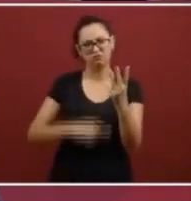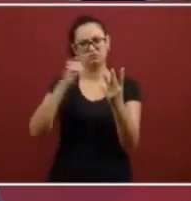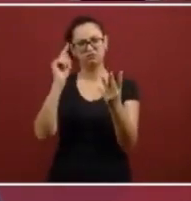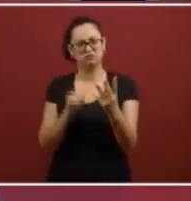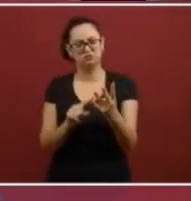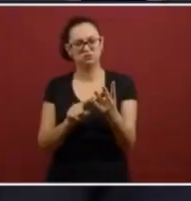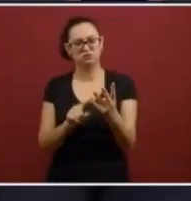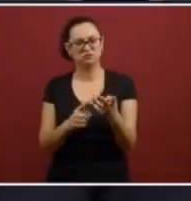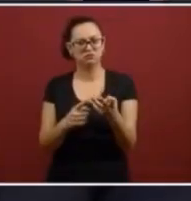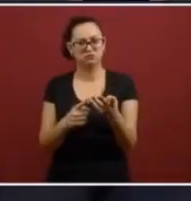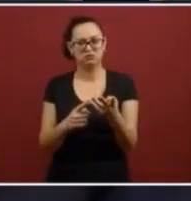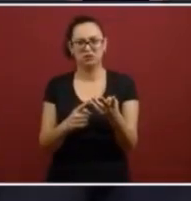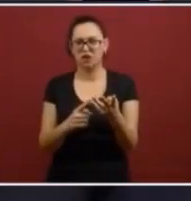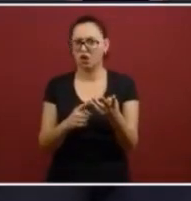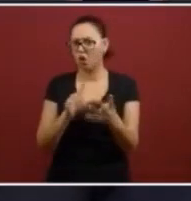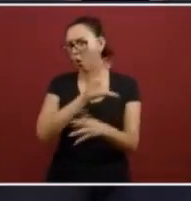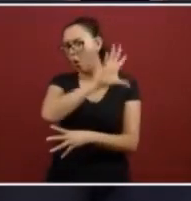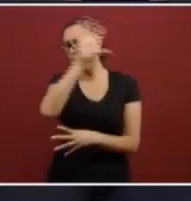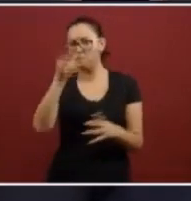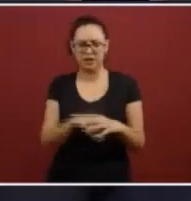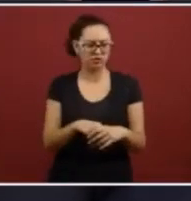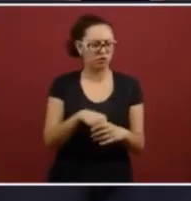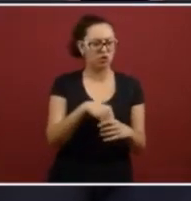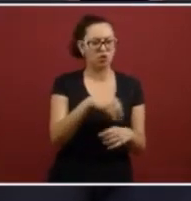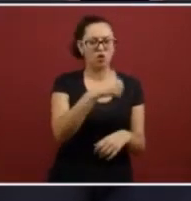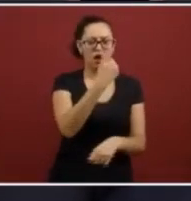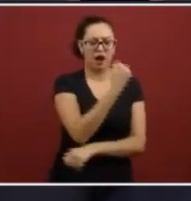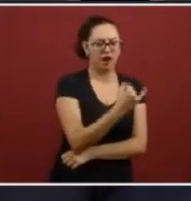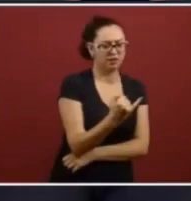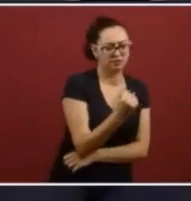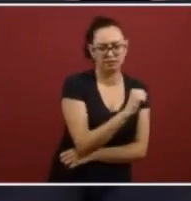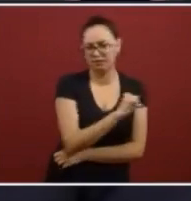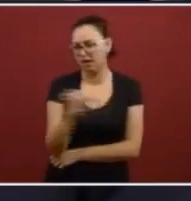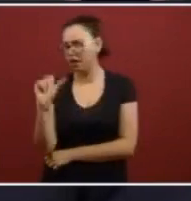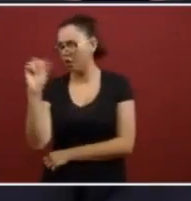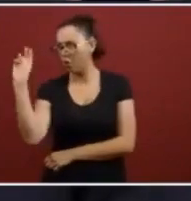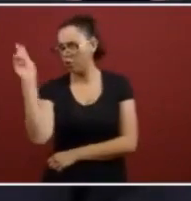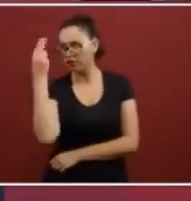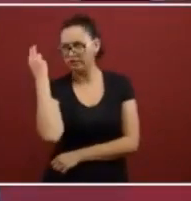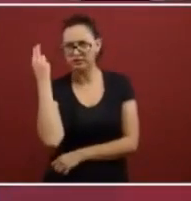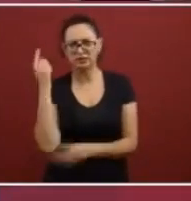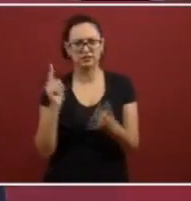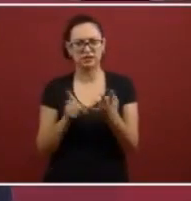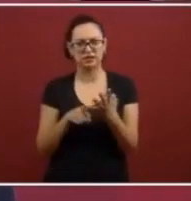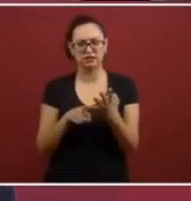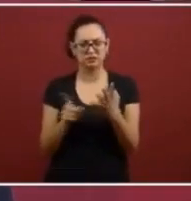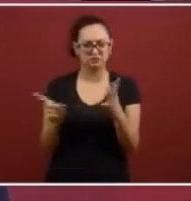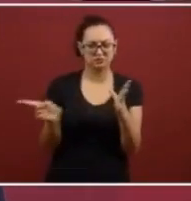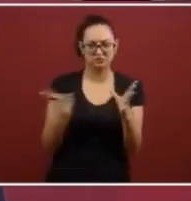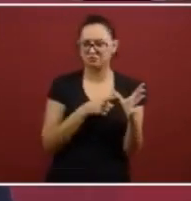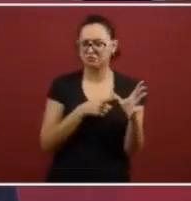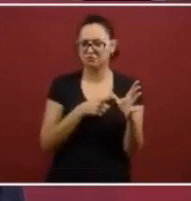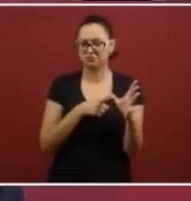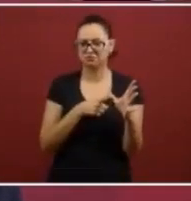quality en education todos los niveles escolares. on all levels of education. No queremos We do not que want la educación se convierta en un